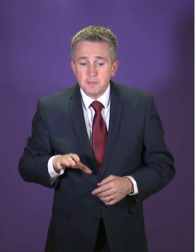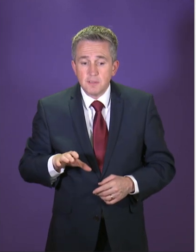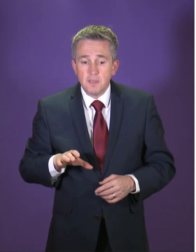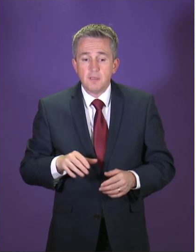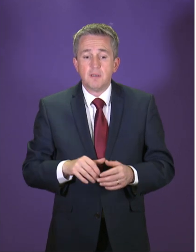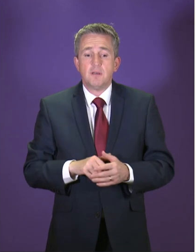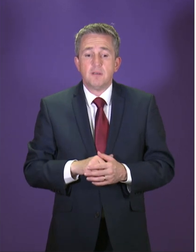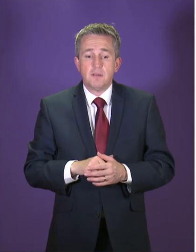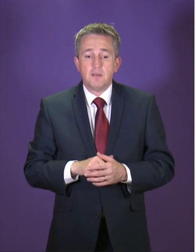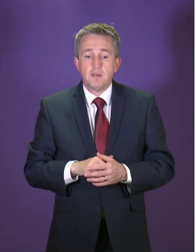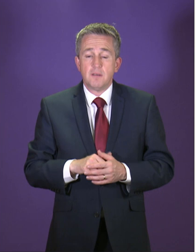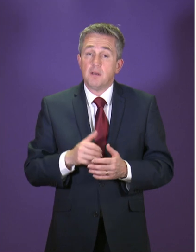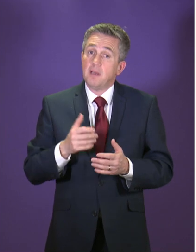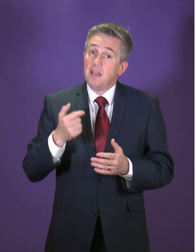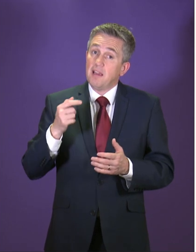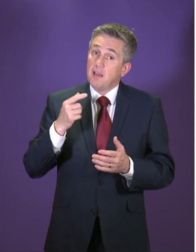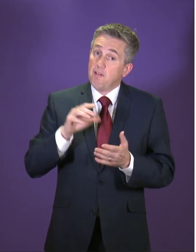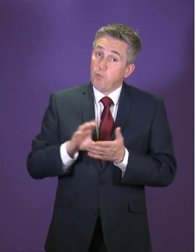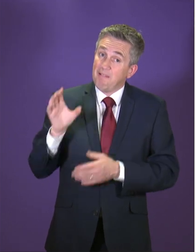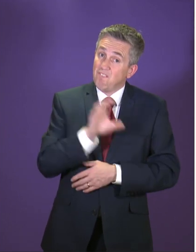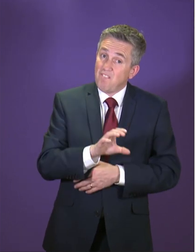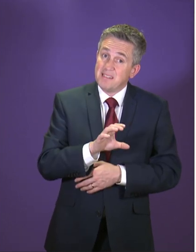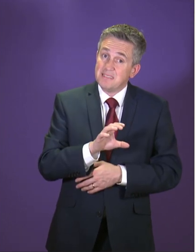Investing in artists